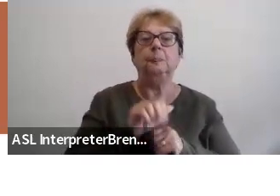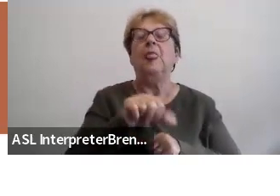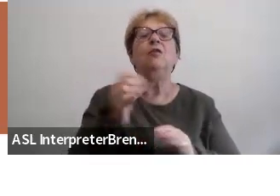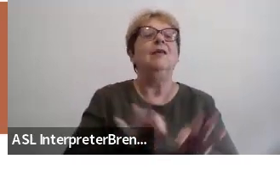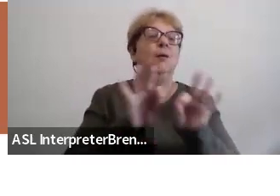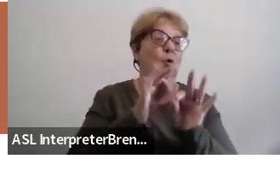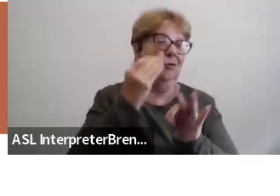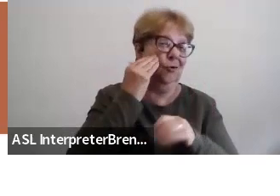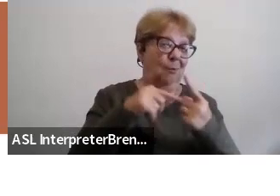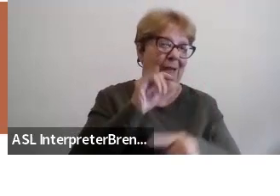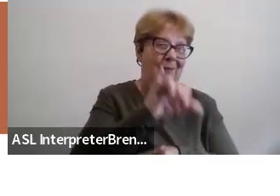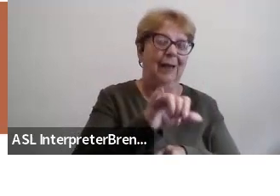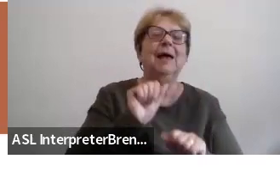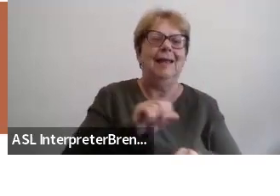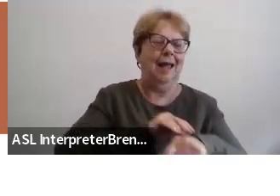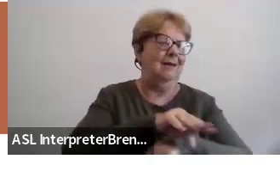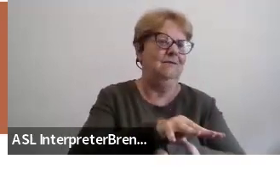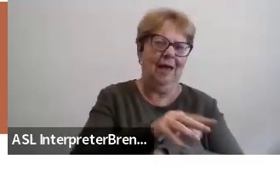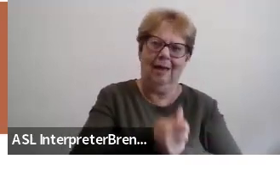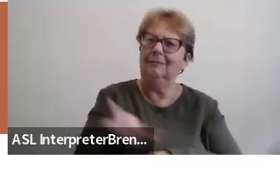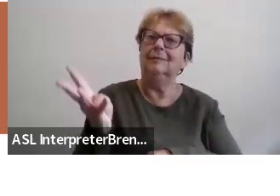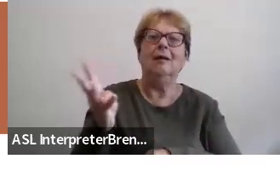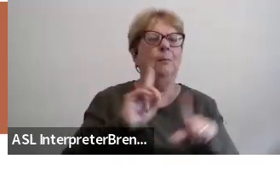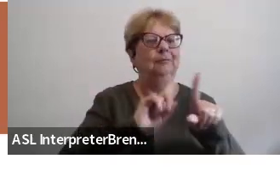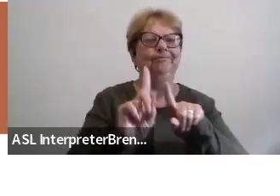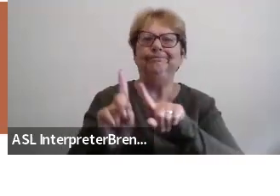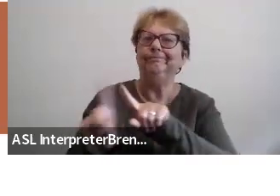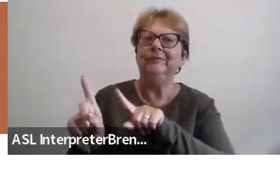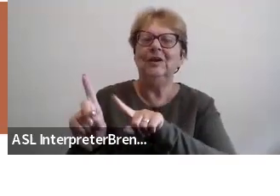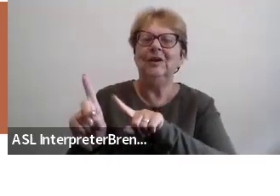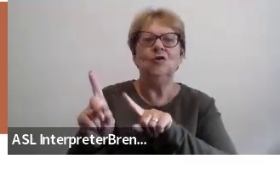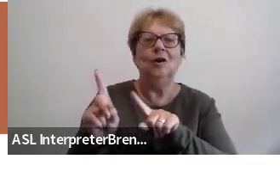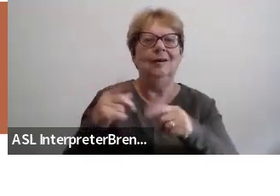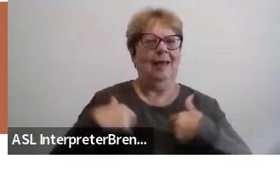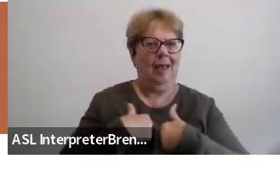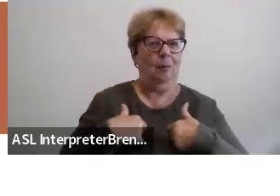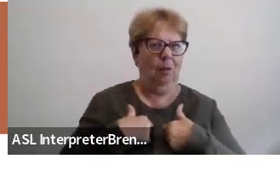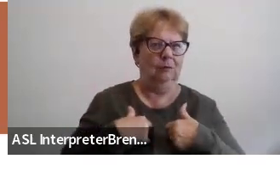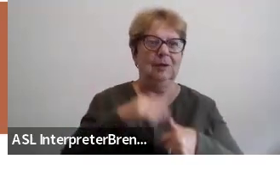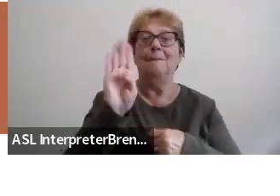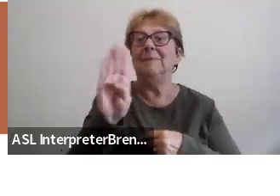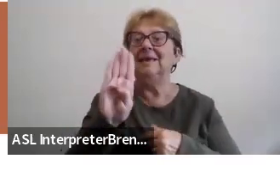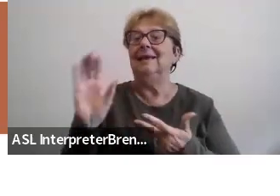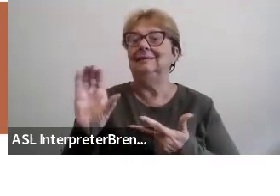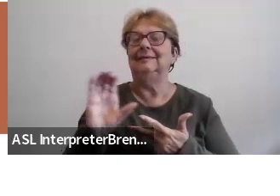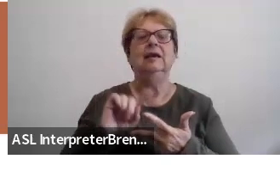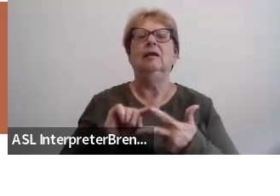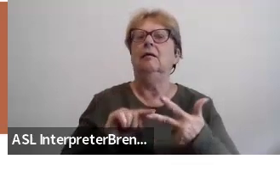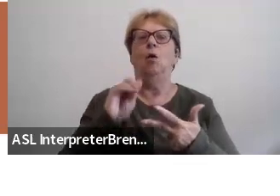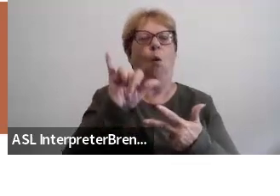A is that it can infect a number of different animals, whereas B and C only infect